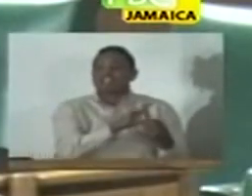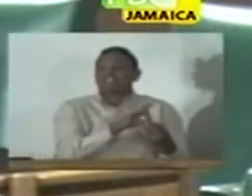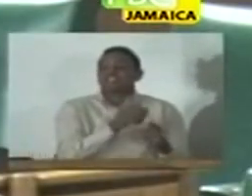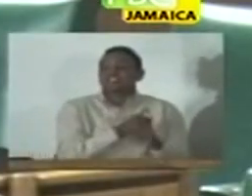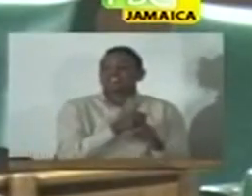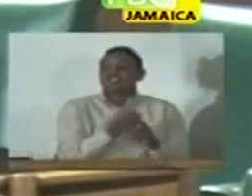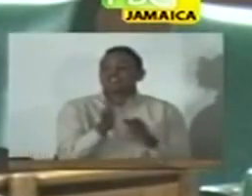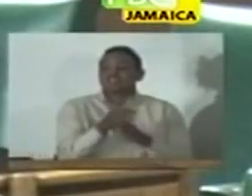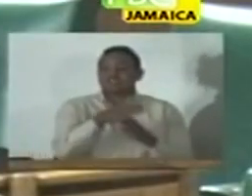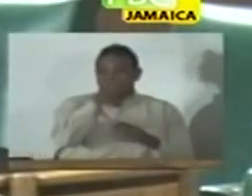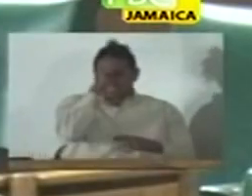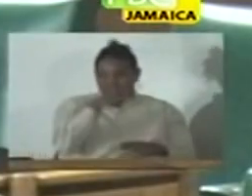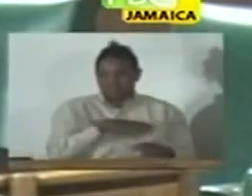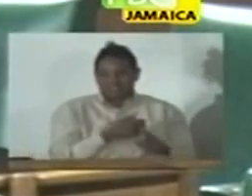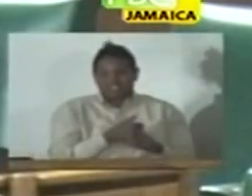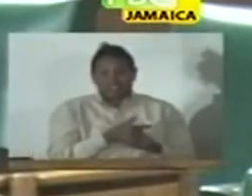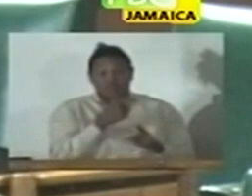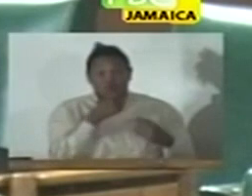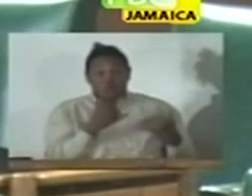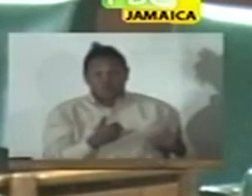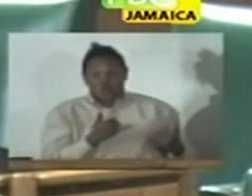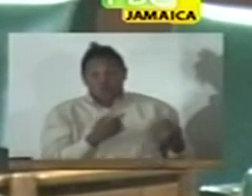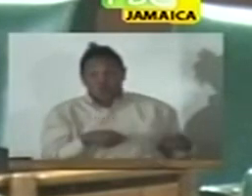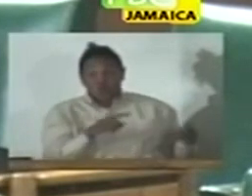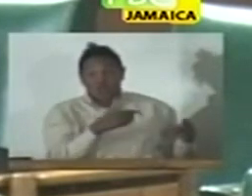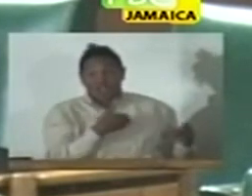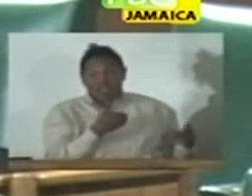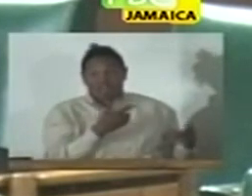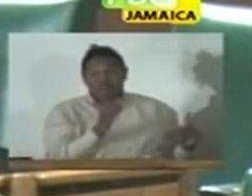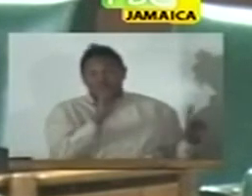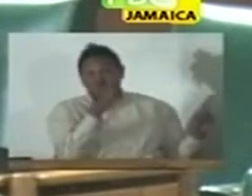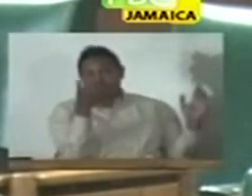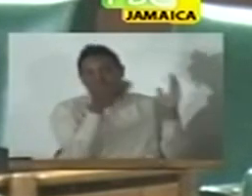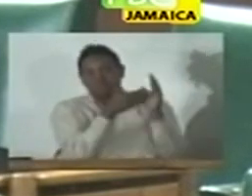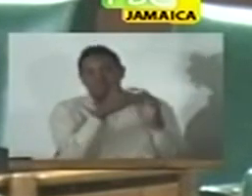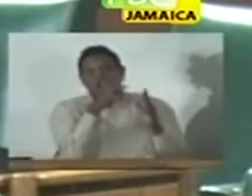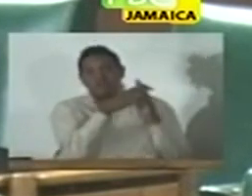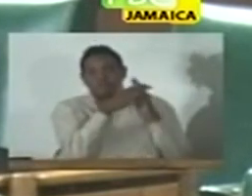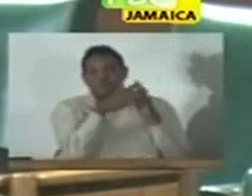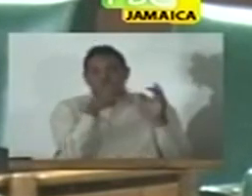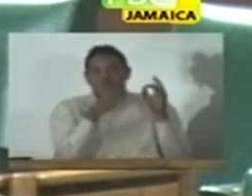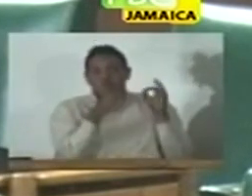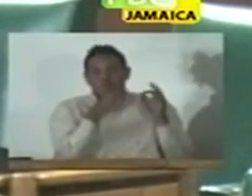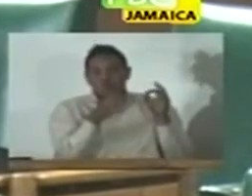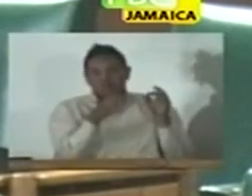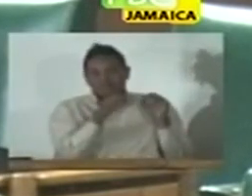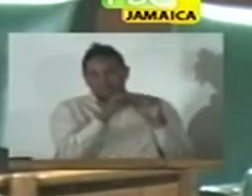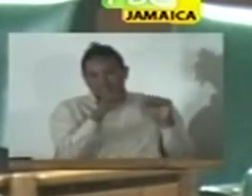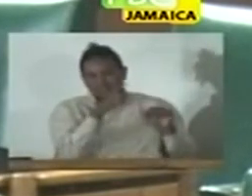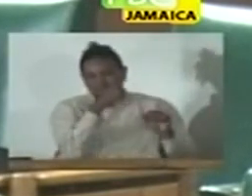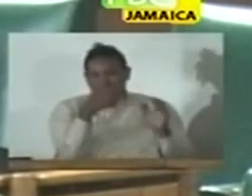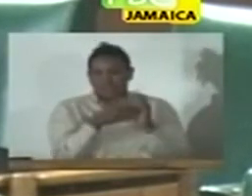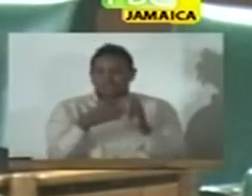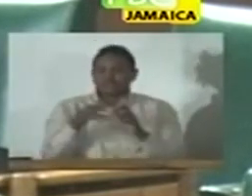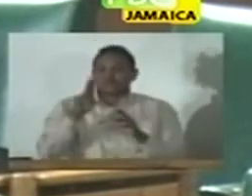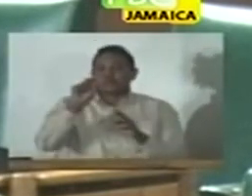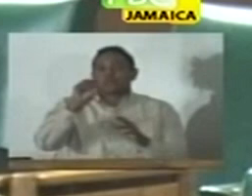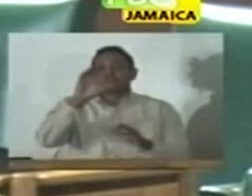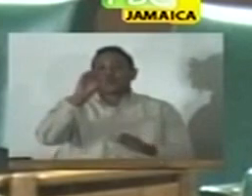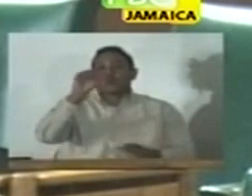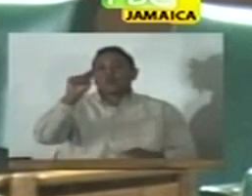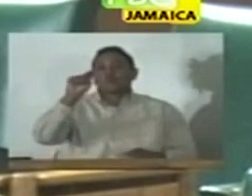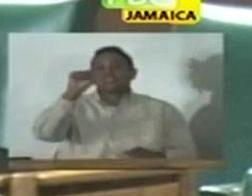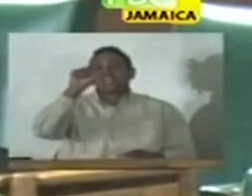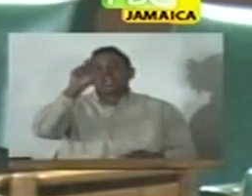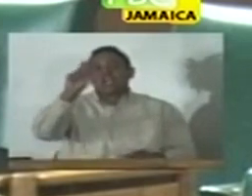the fishermen who are now having a case against the U.S. Coast Guard. And in that